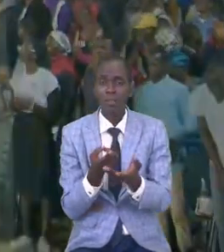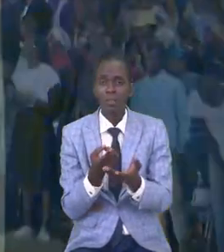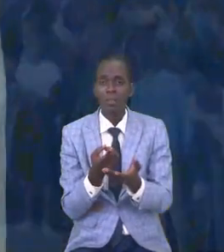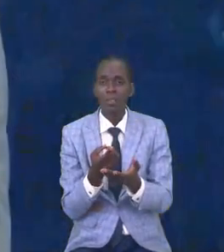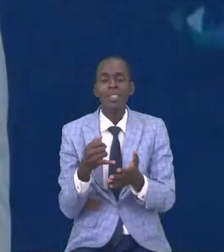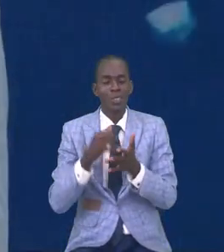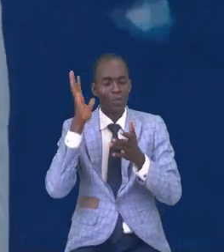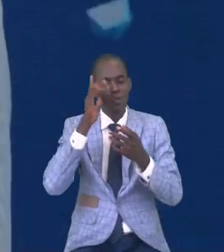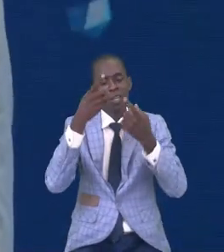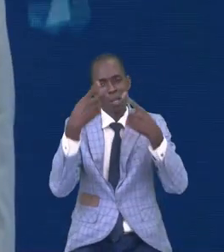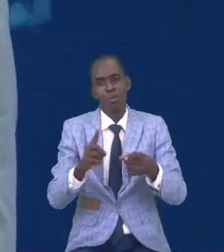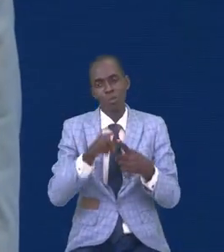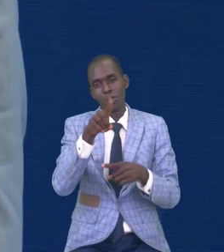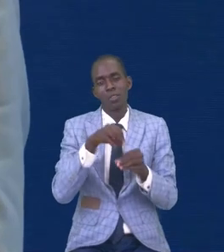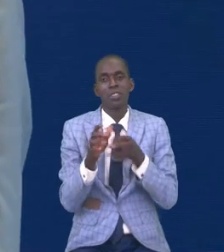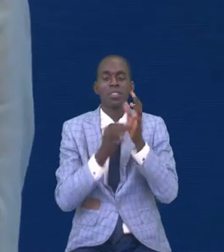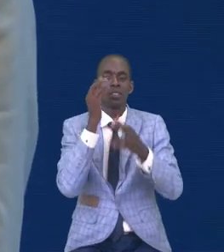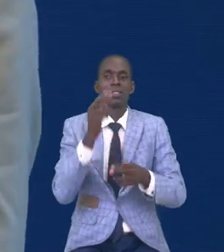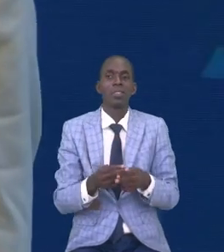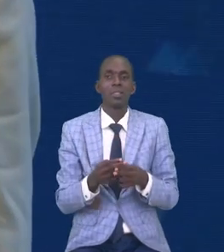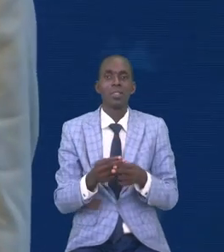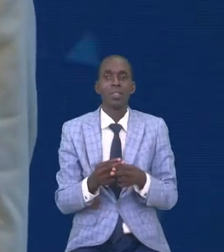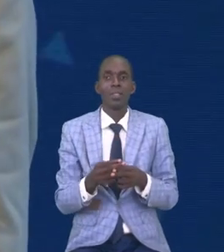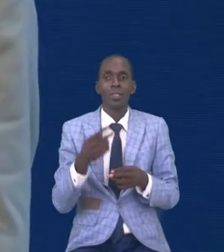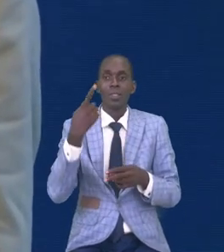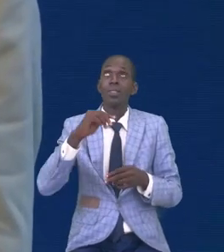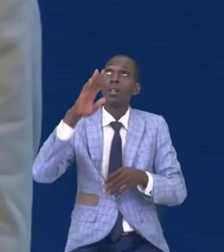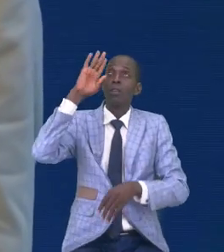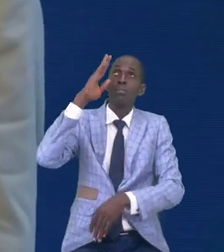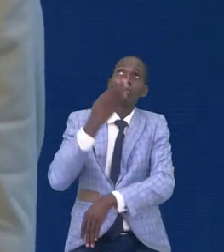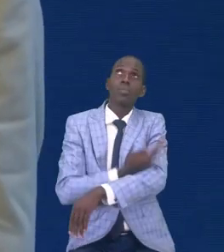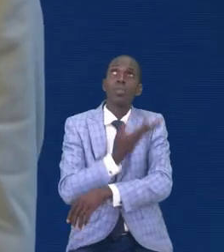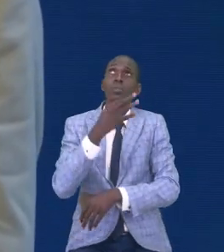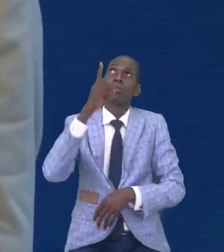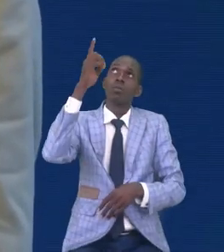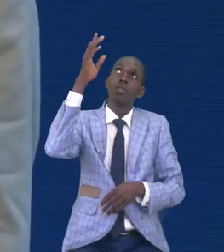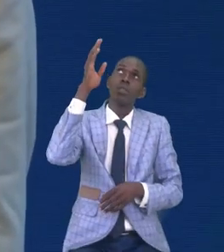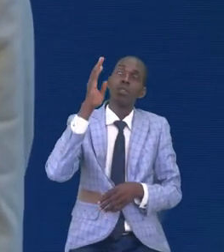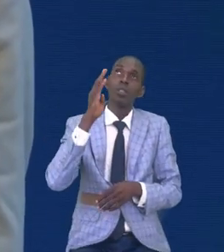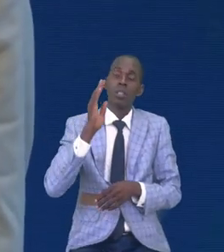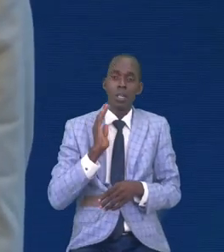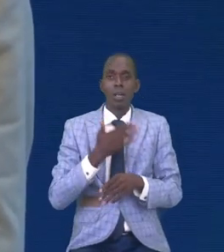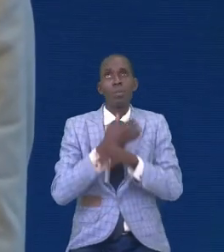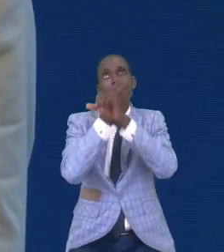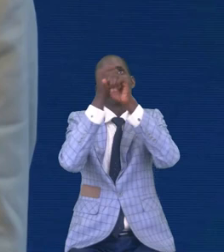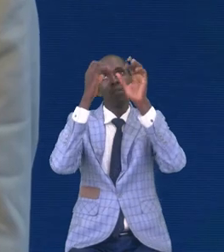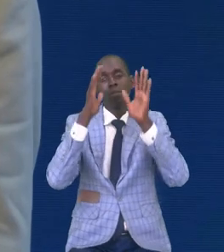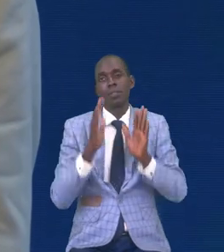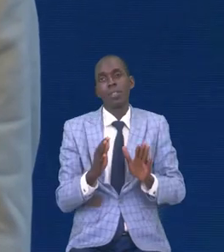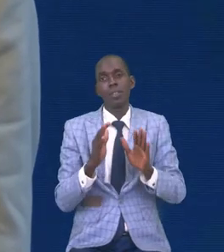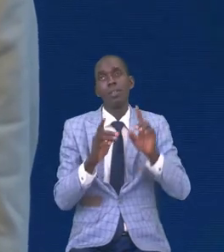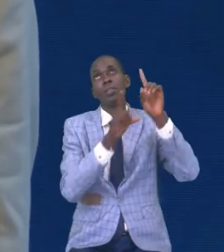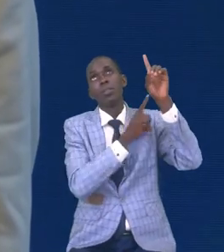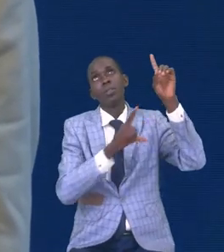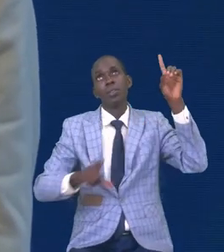It will happen to you. The Son of God, our Savior,